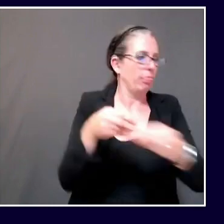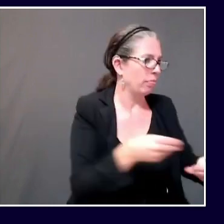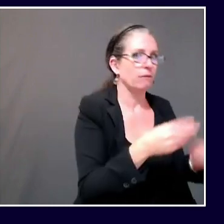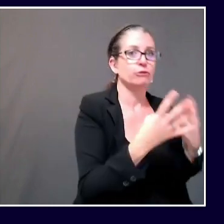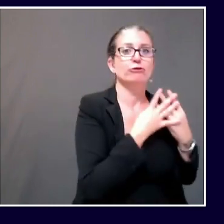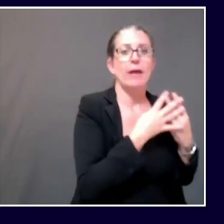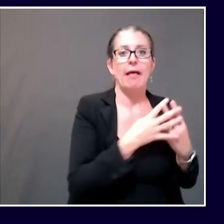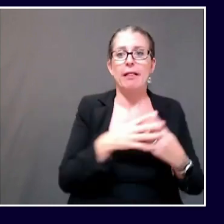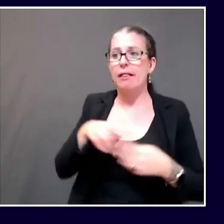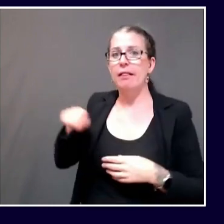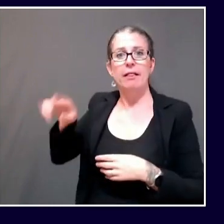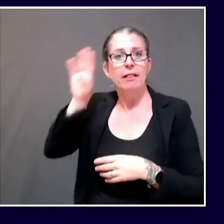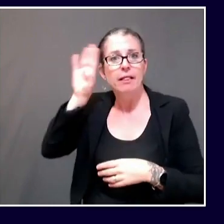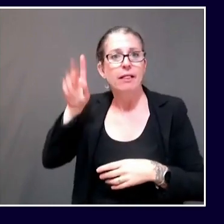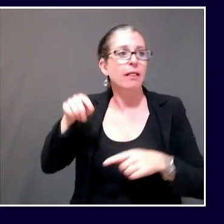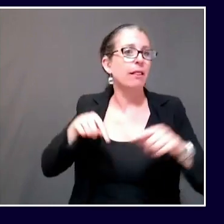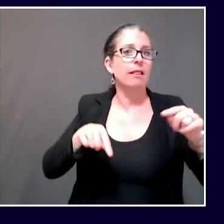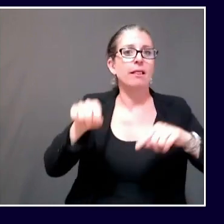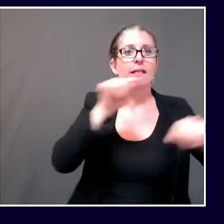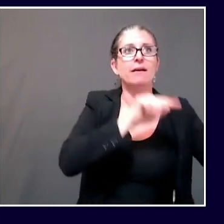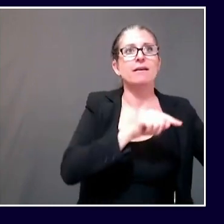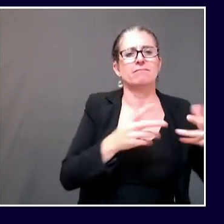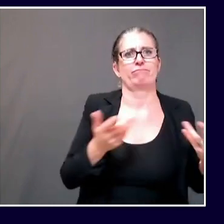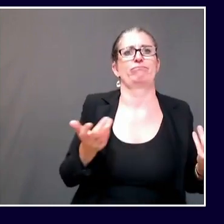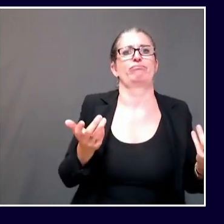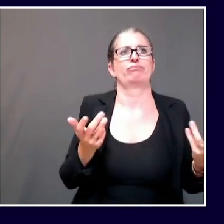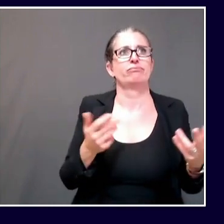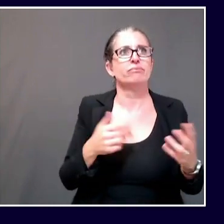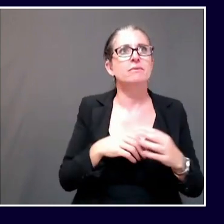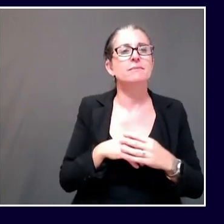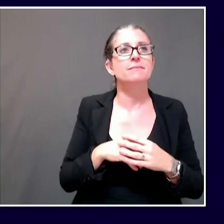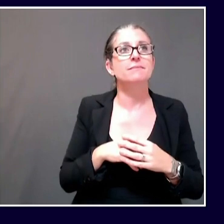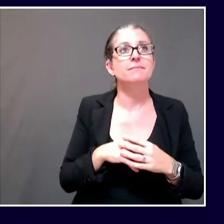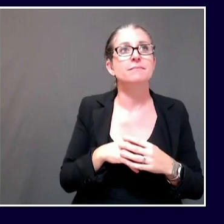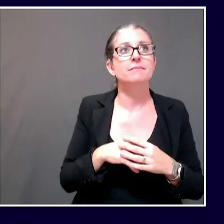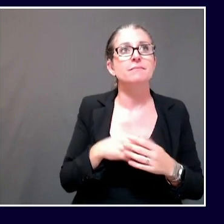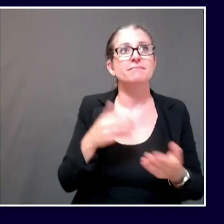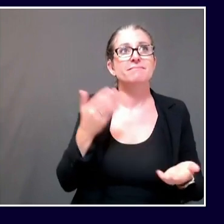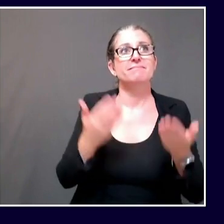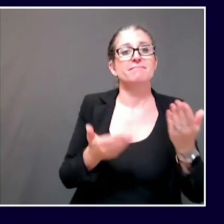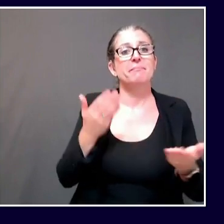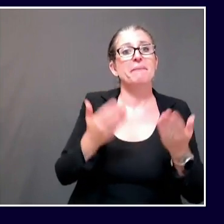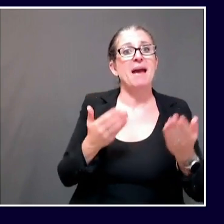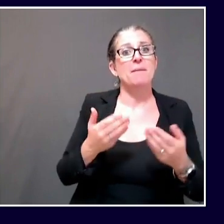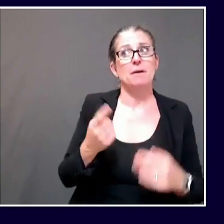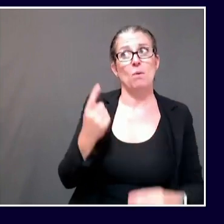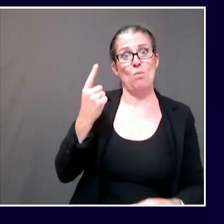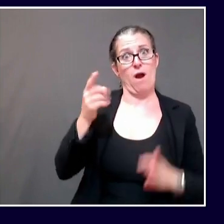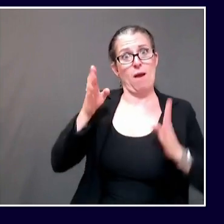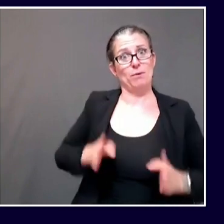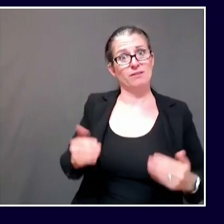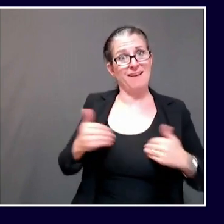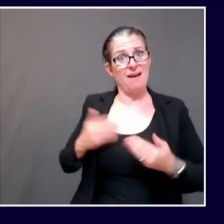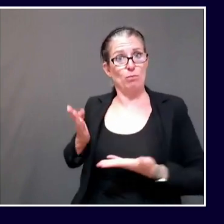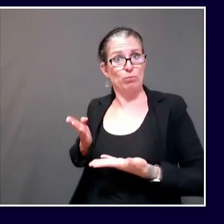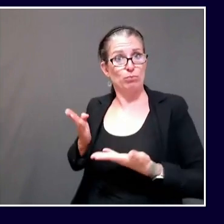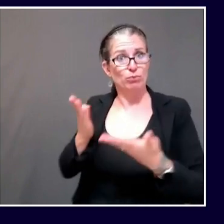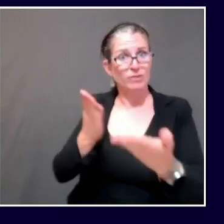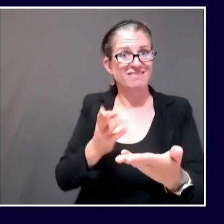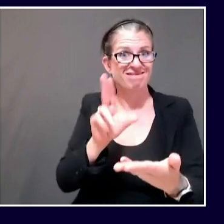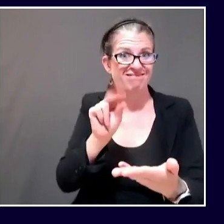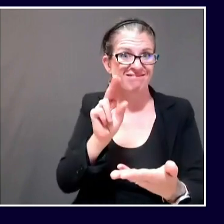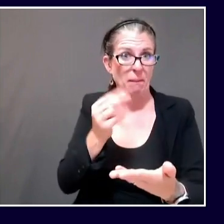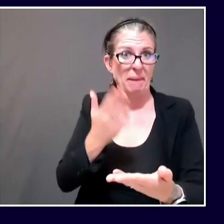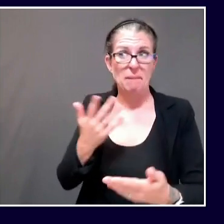that increases the likelihood of these secondary and tertiary outbreaks. That unfortunately sets the pathway for more and